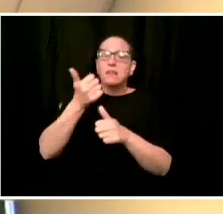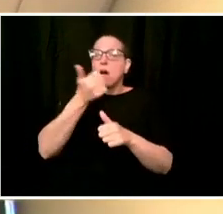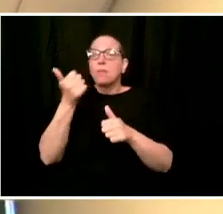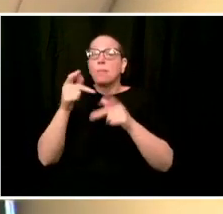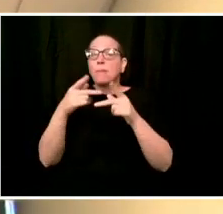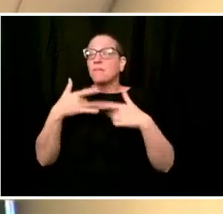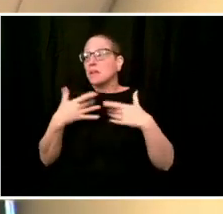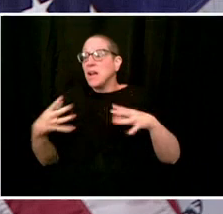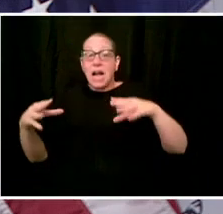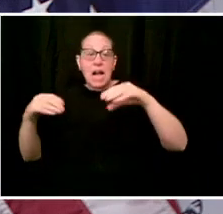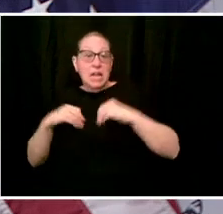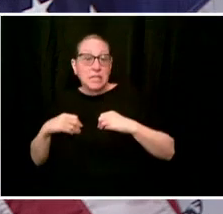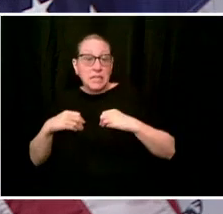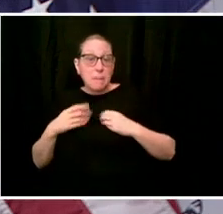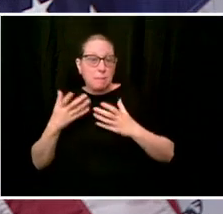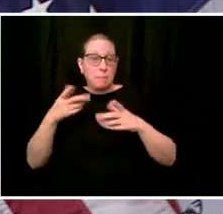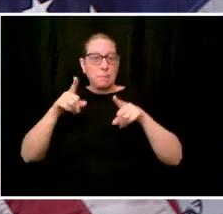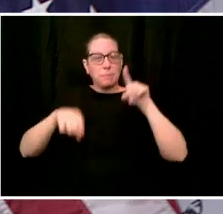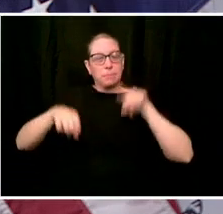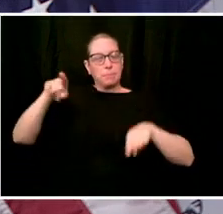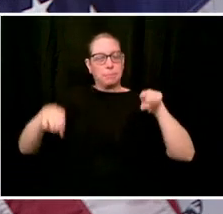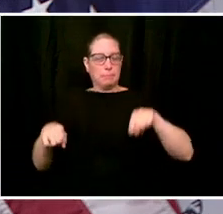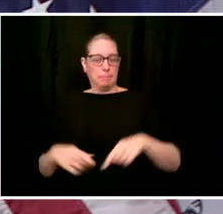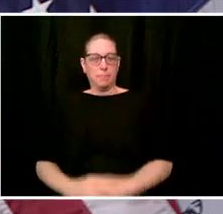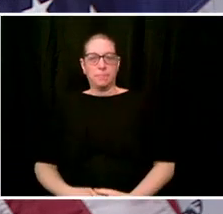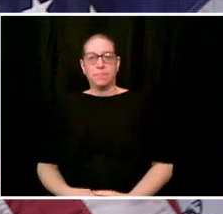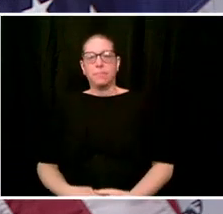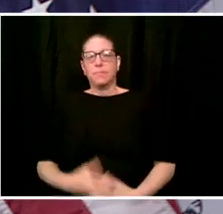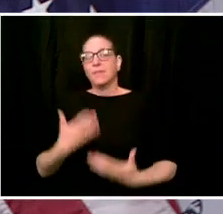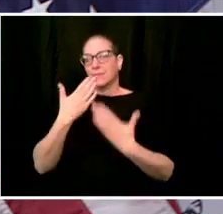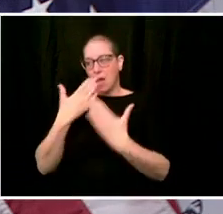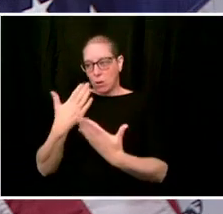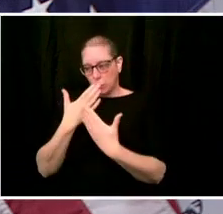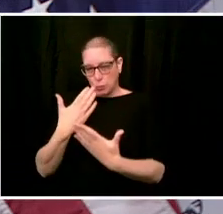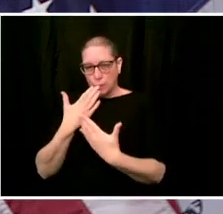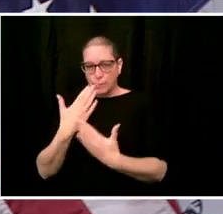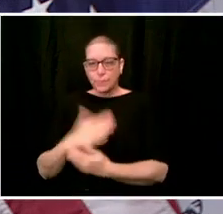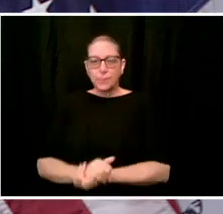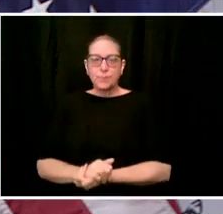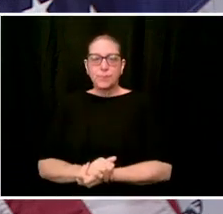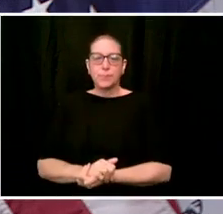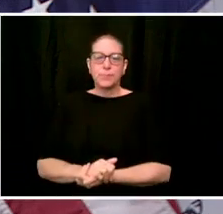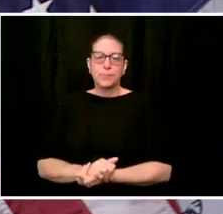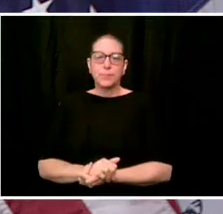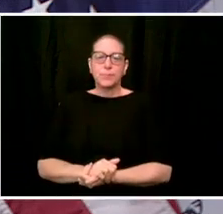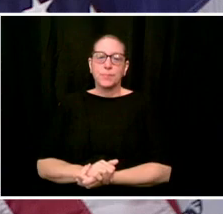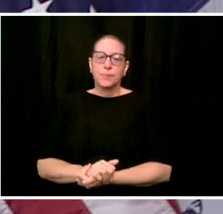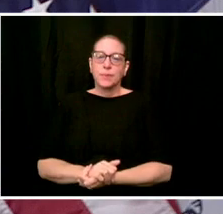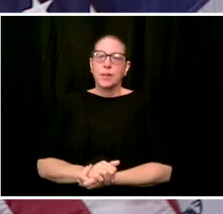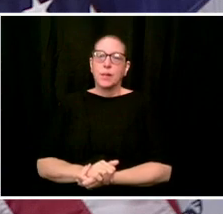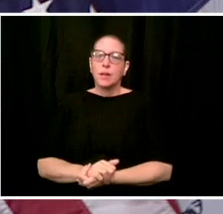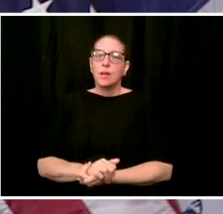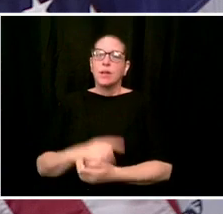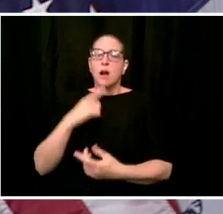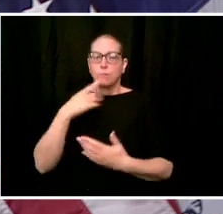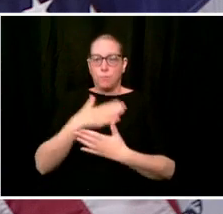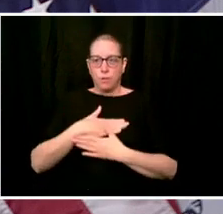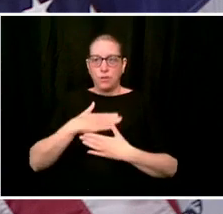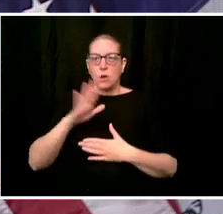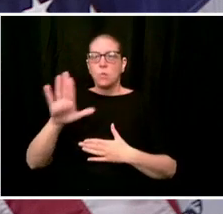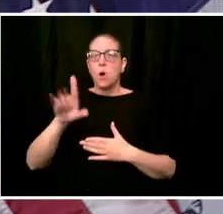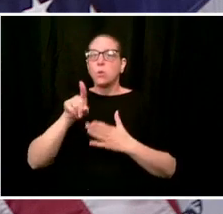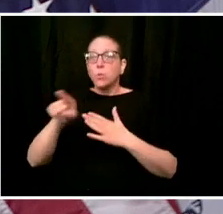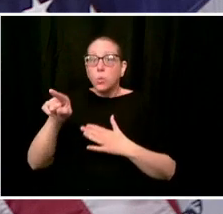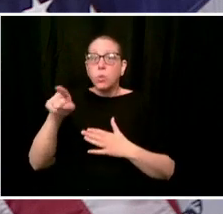you very much, Commissioner. And again, really, really appreciate what you and all your colleagues, and especially all those